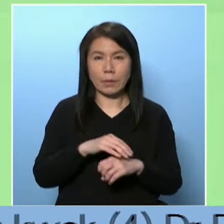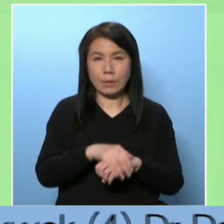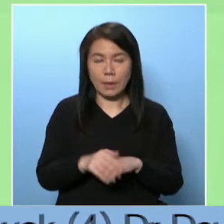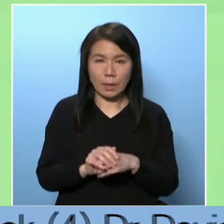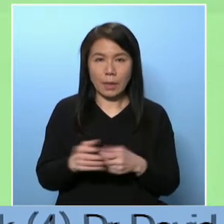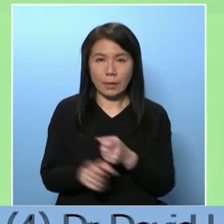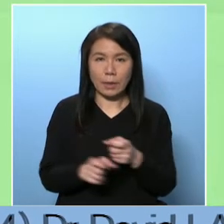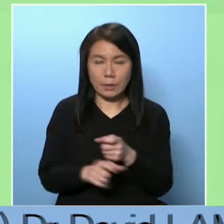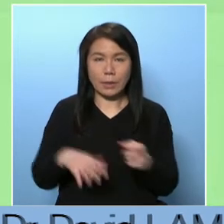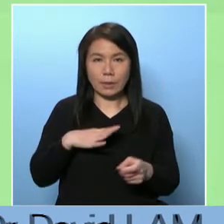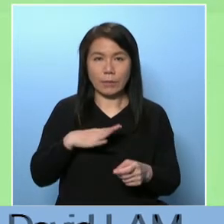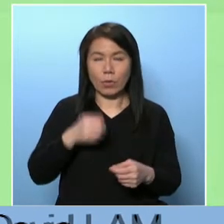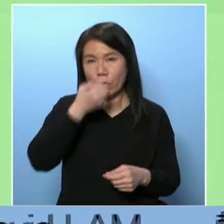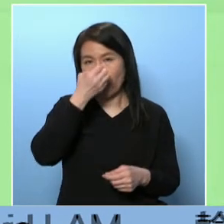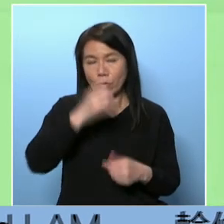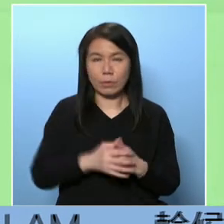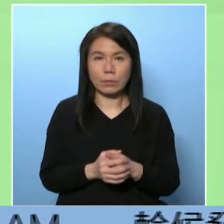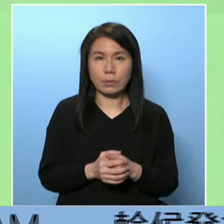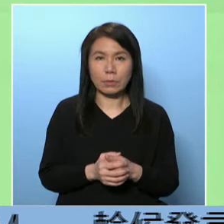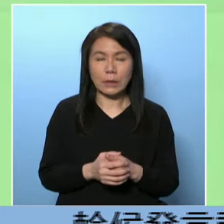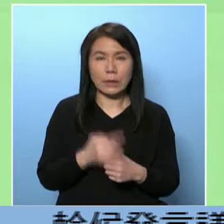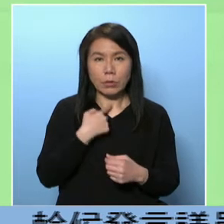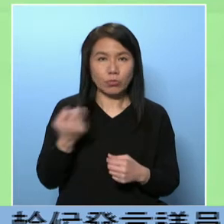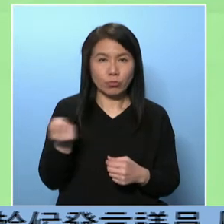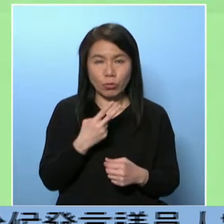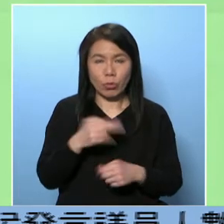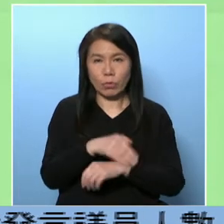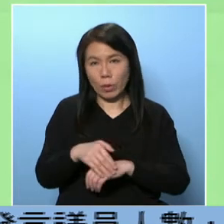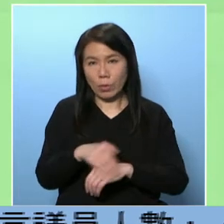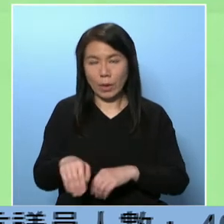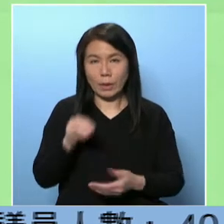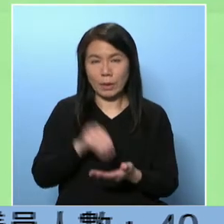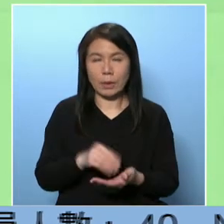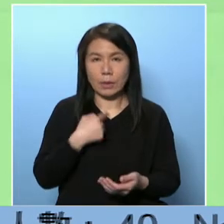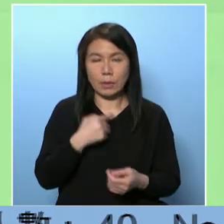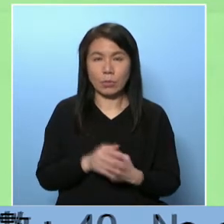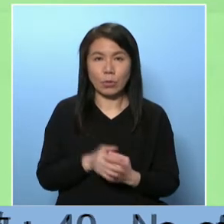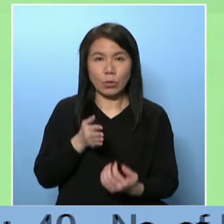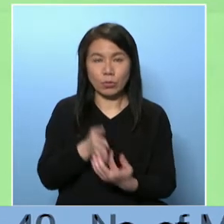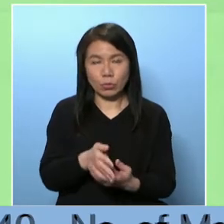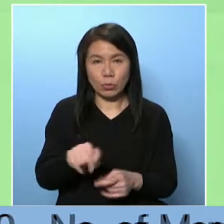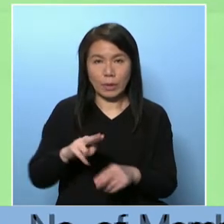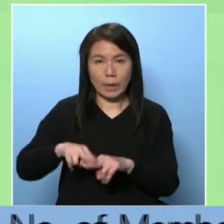planning. Given the current economic situation, if we were to